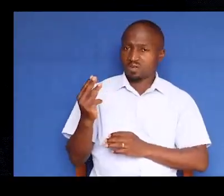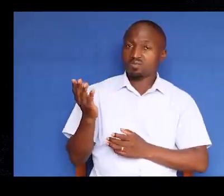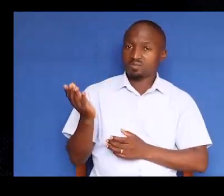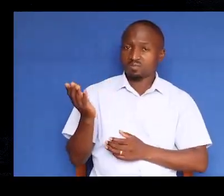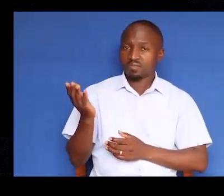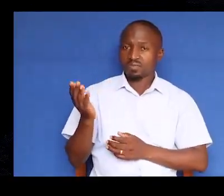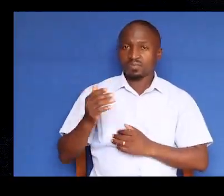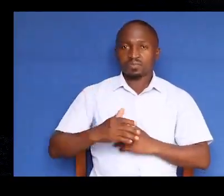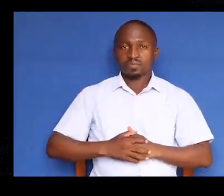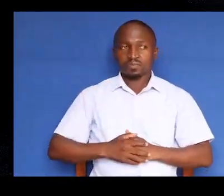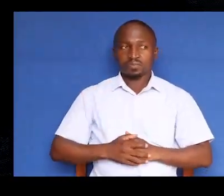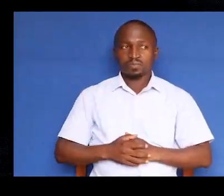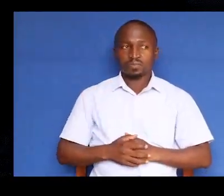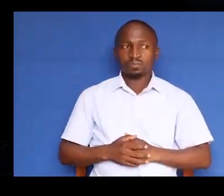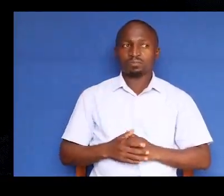1.33.